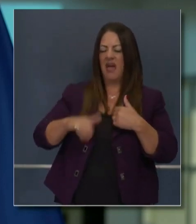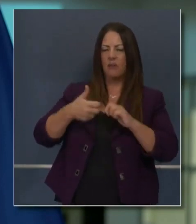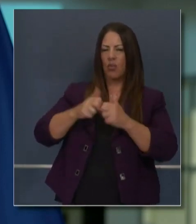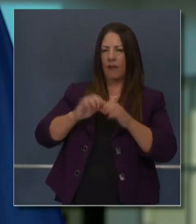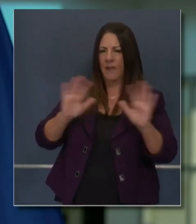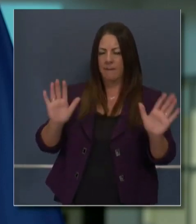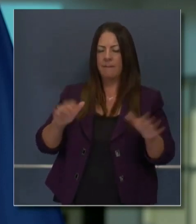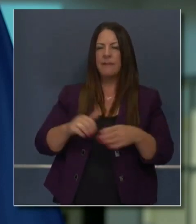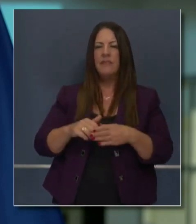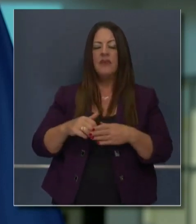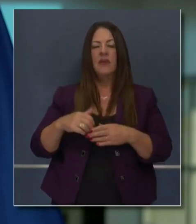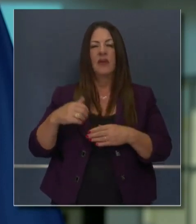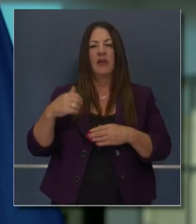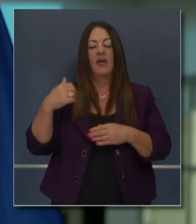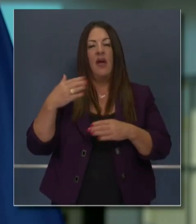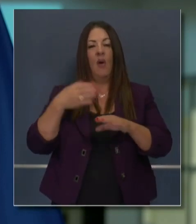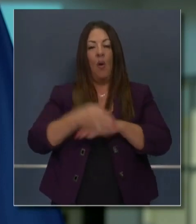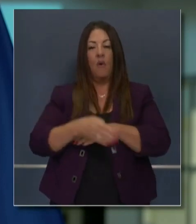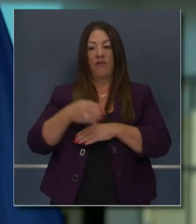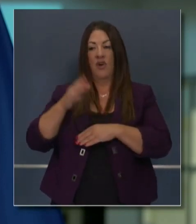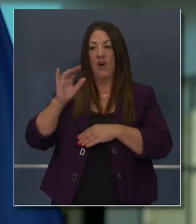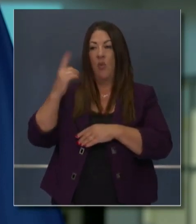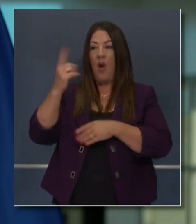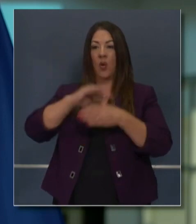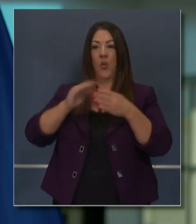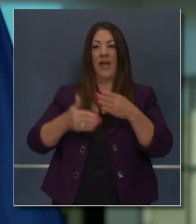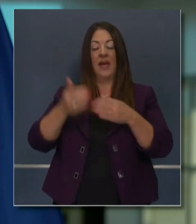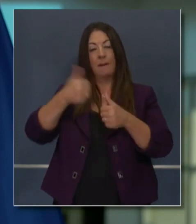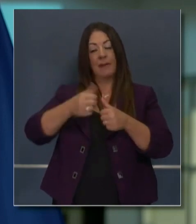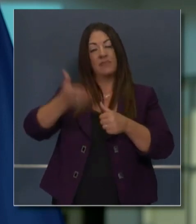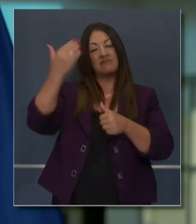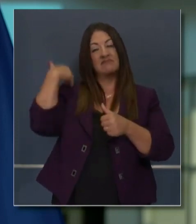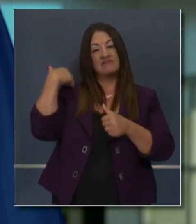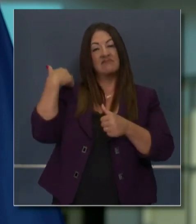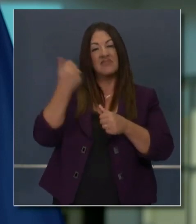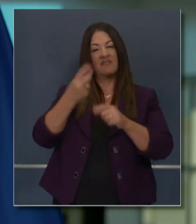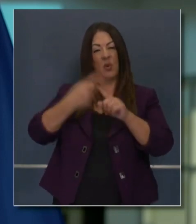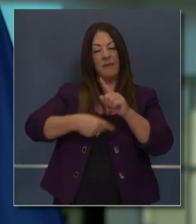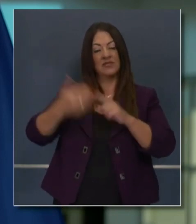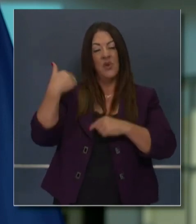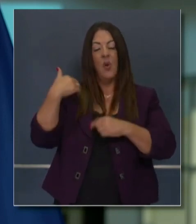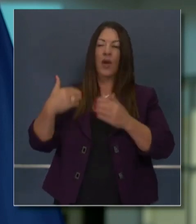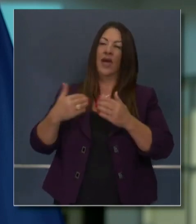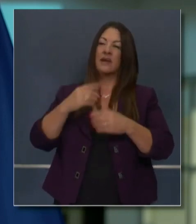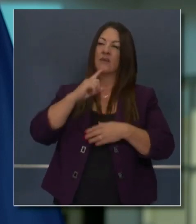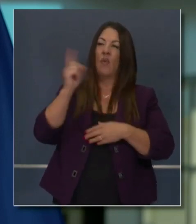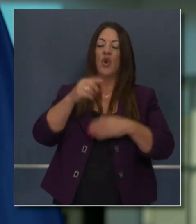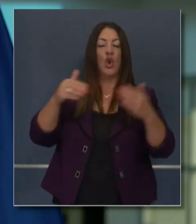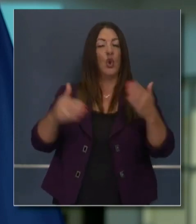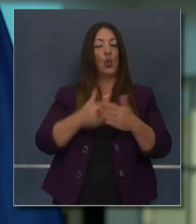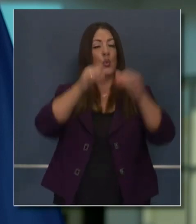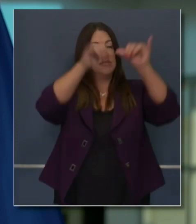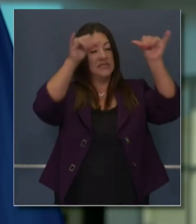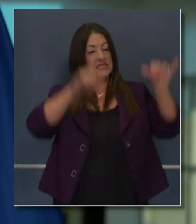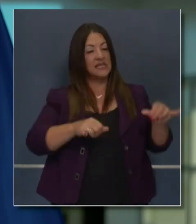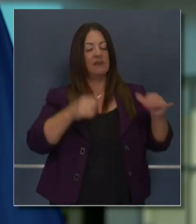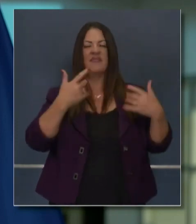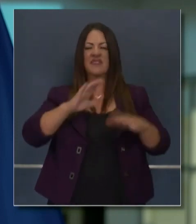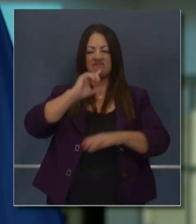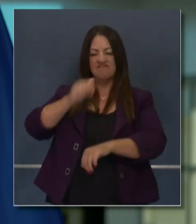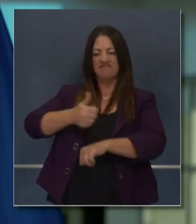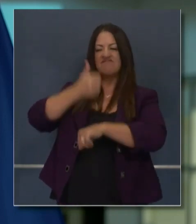the weekend into a completely new system that we had announced a number of months back. That finally went into place